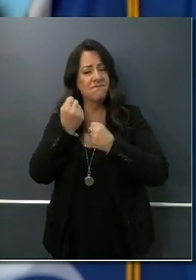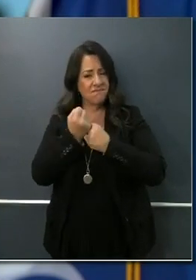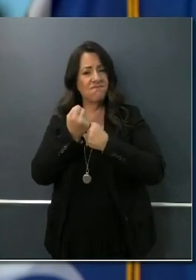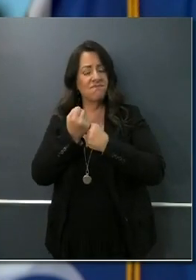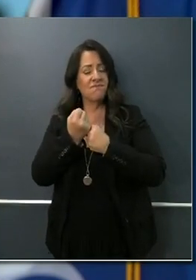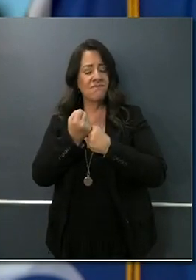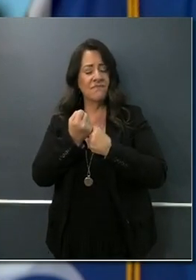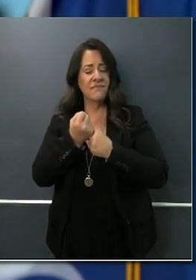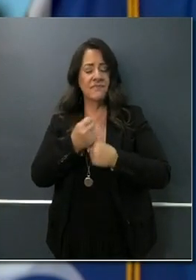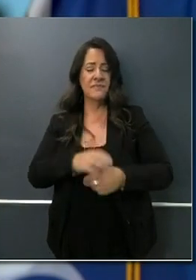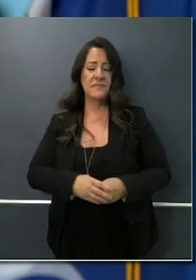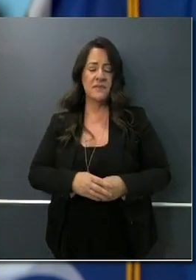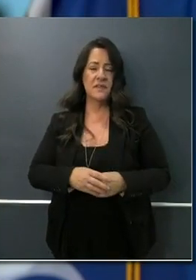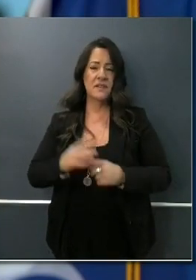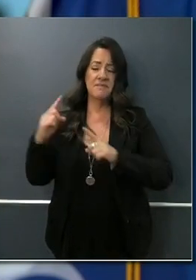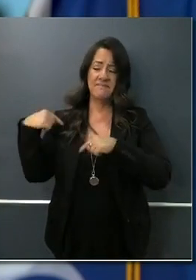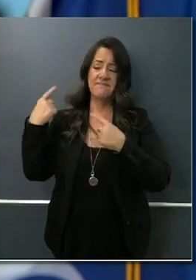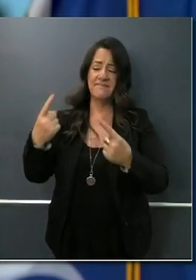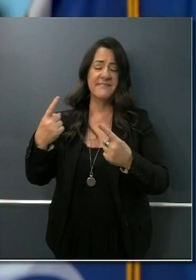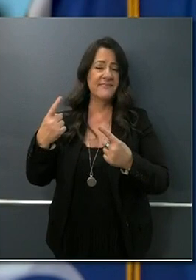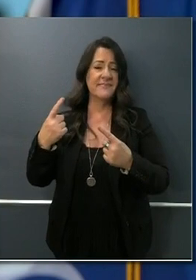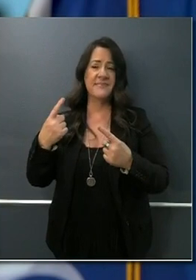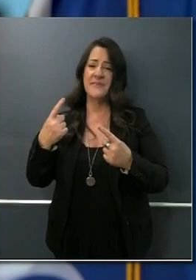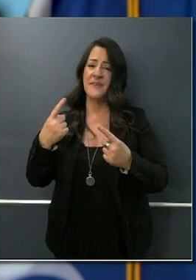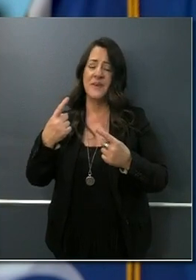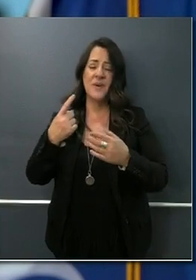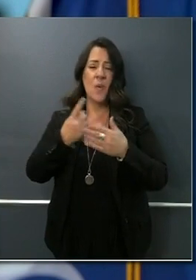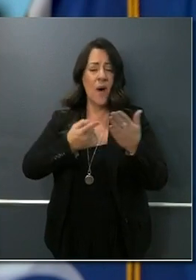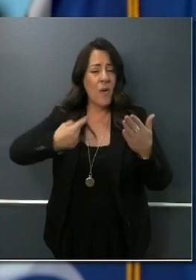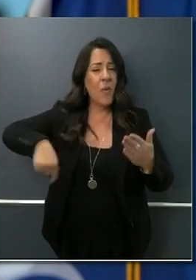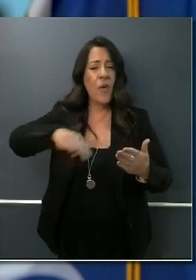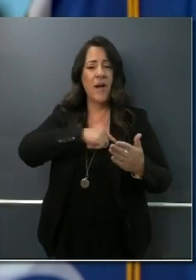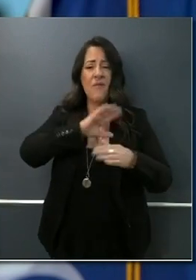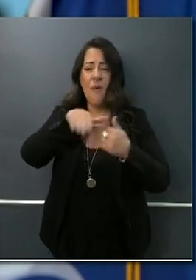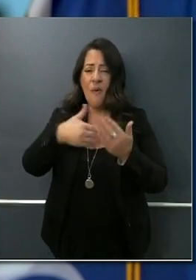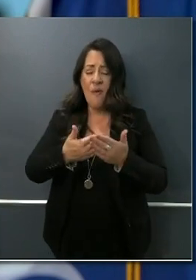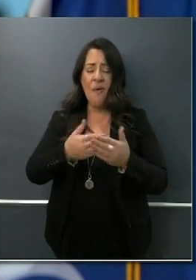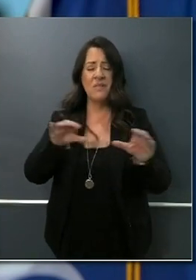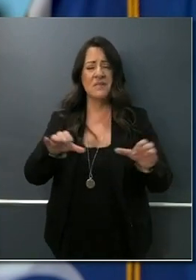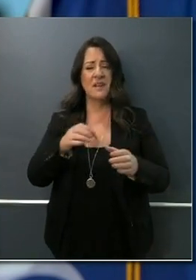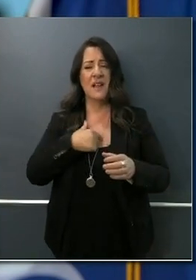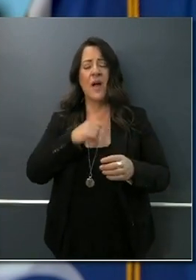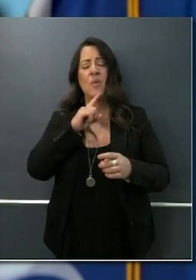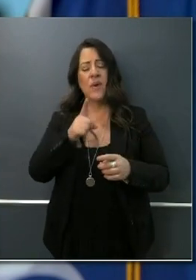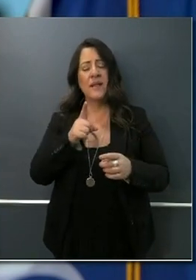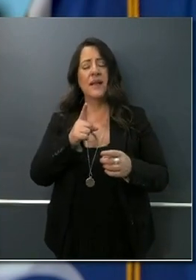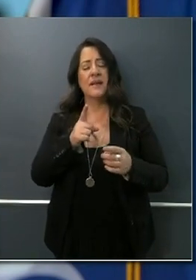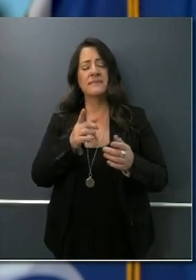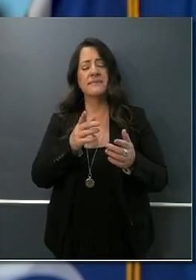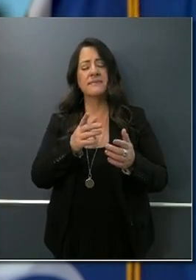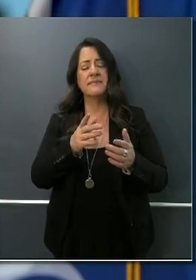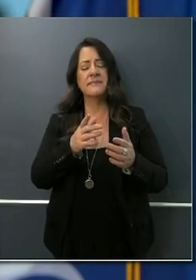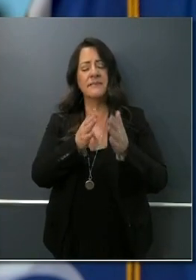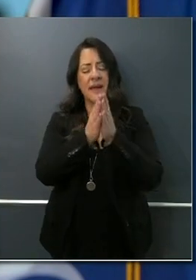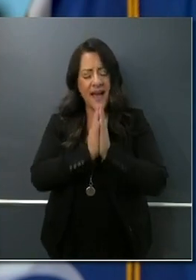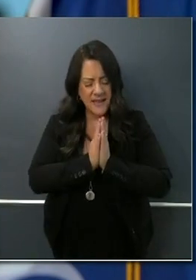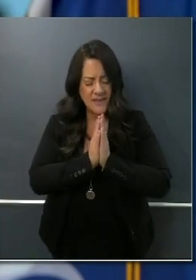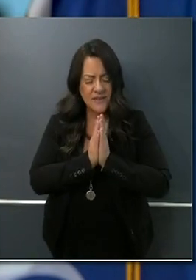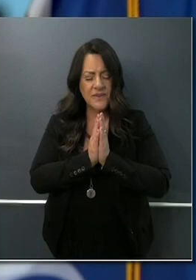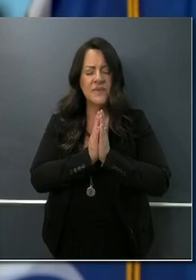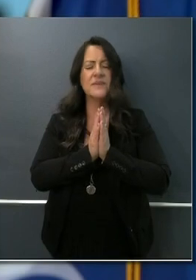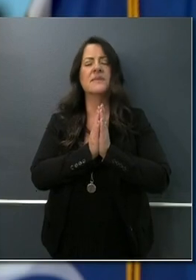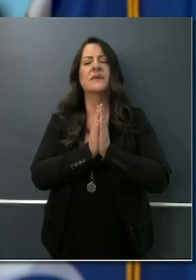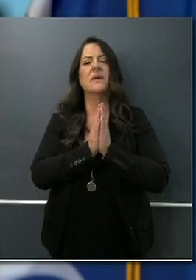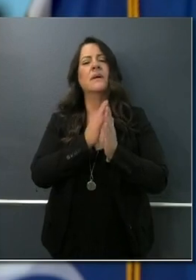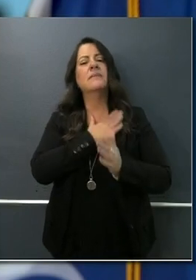defined the last few weeks that I just, implore you to continue to do the great work